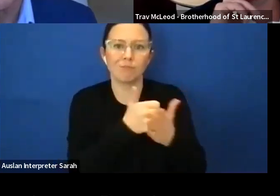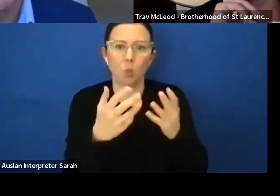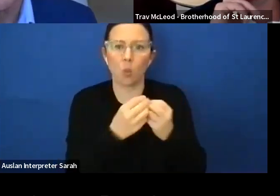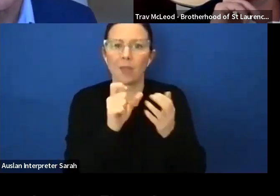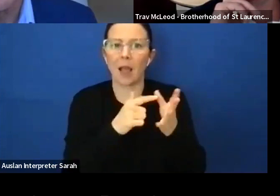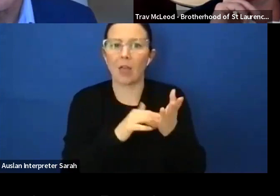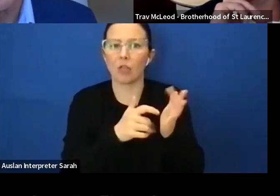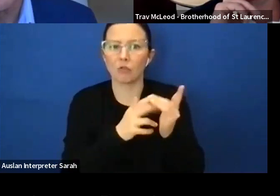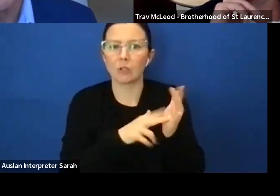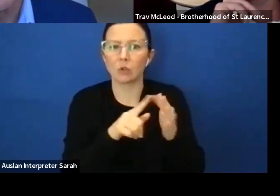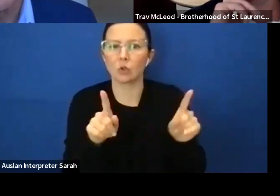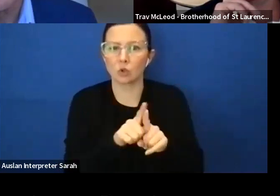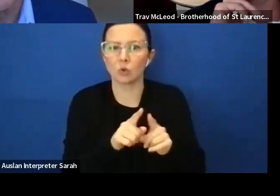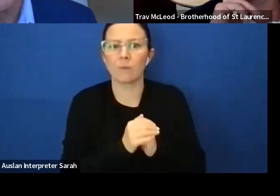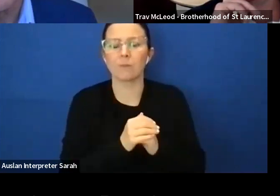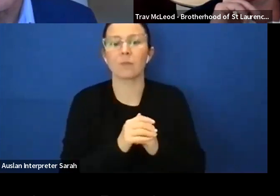We're about to